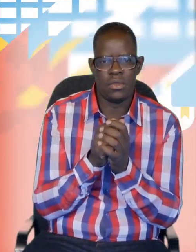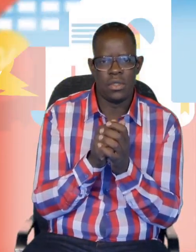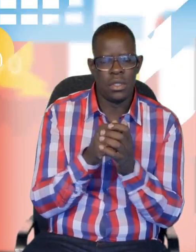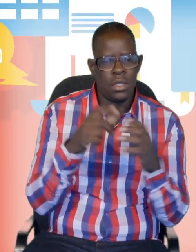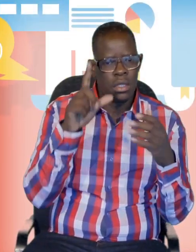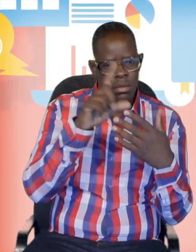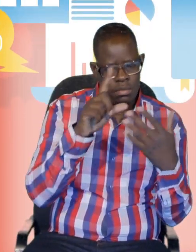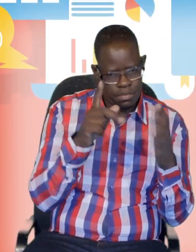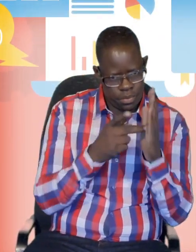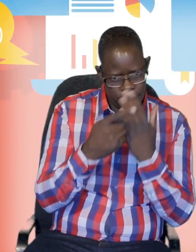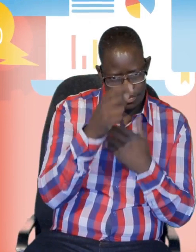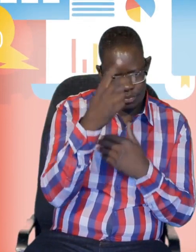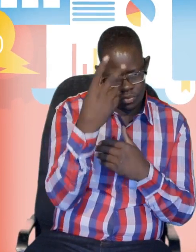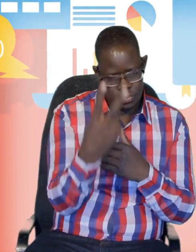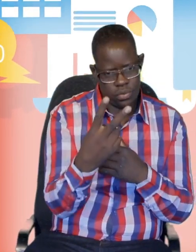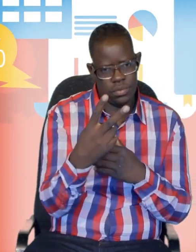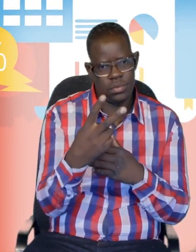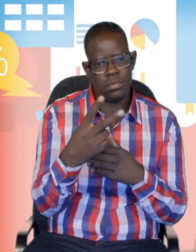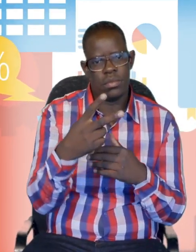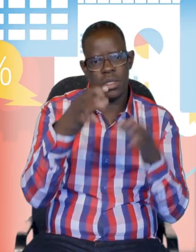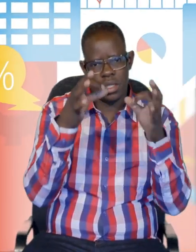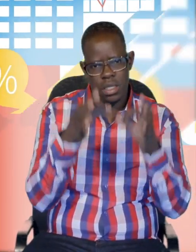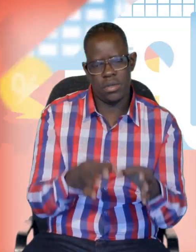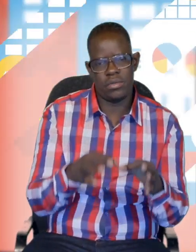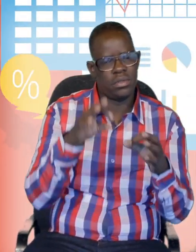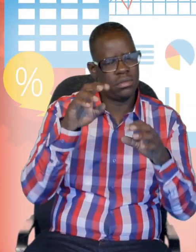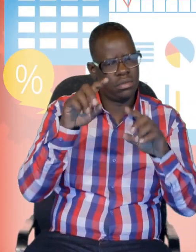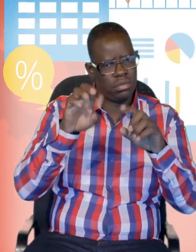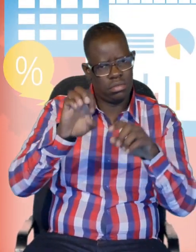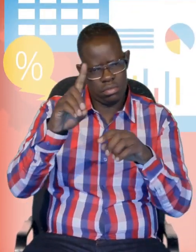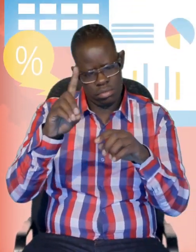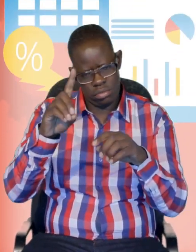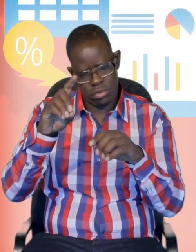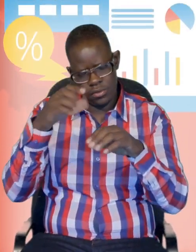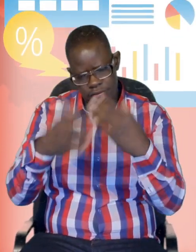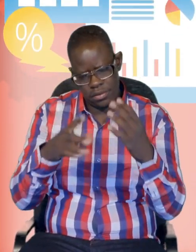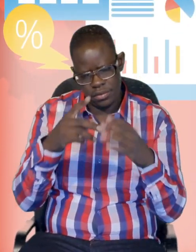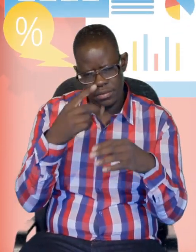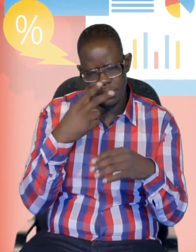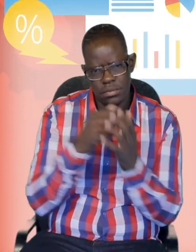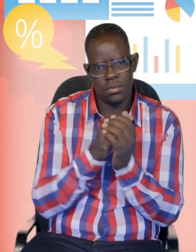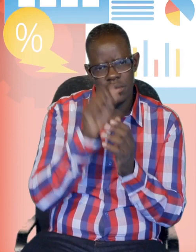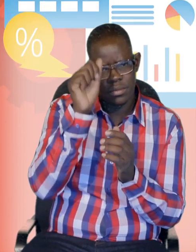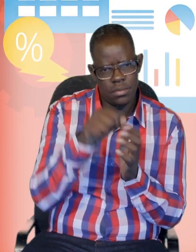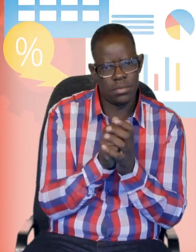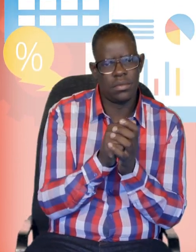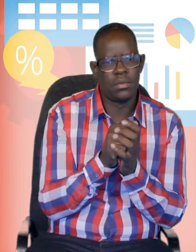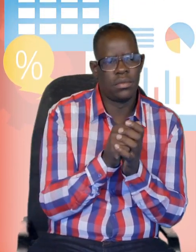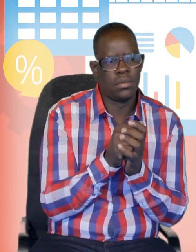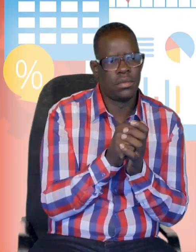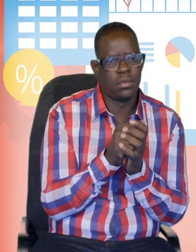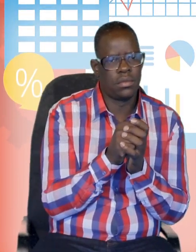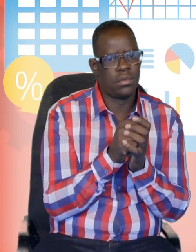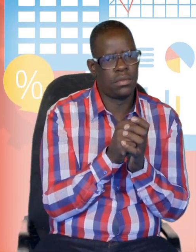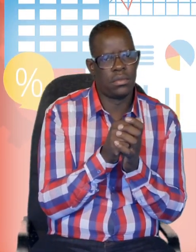2 today, we take a look at the accounting equation. Our lesson objectives are that after watching this program, you should be able to